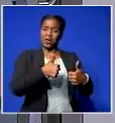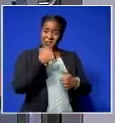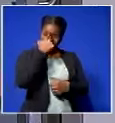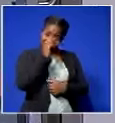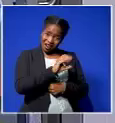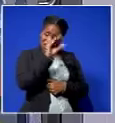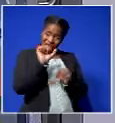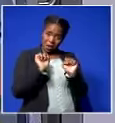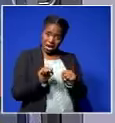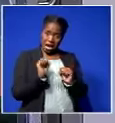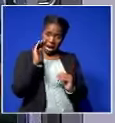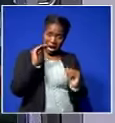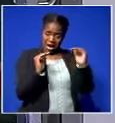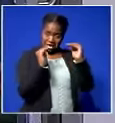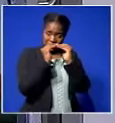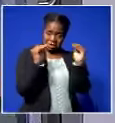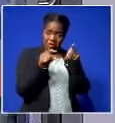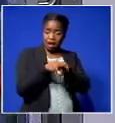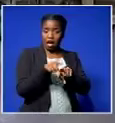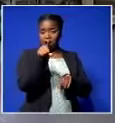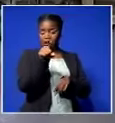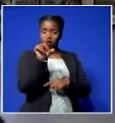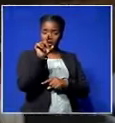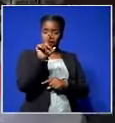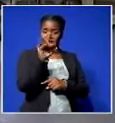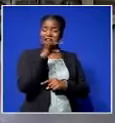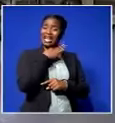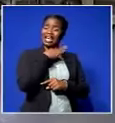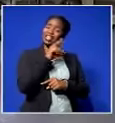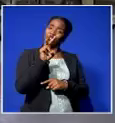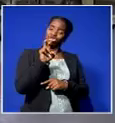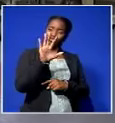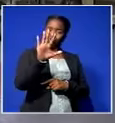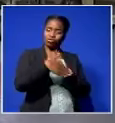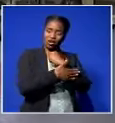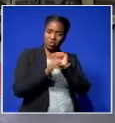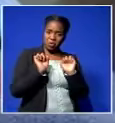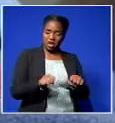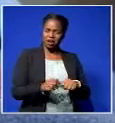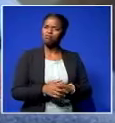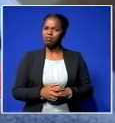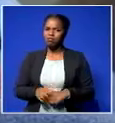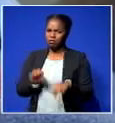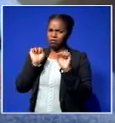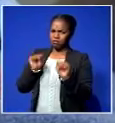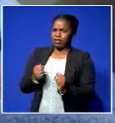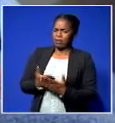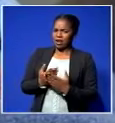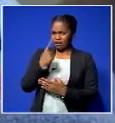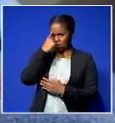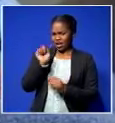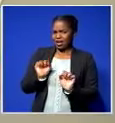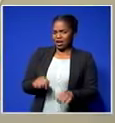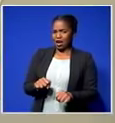healthcare system, I know that you have interactions in private and public healthcare sectors. I believe we can get there. I think